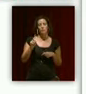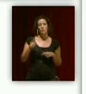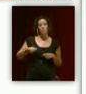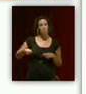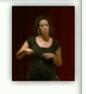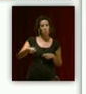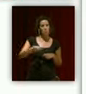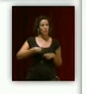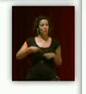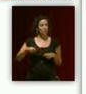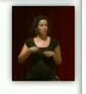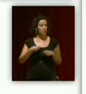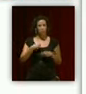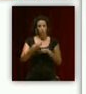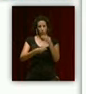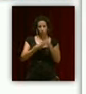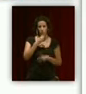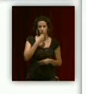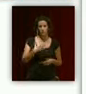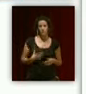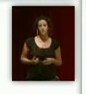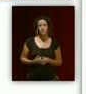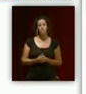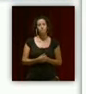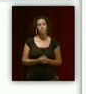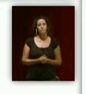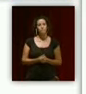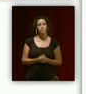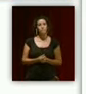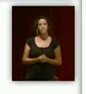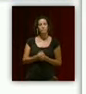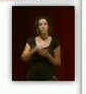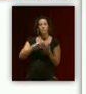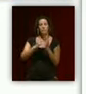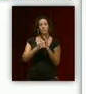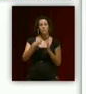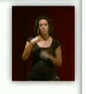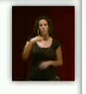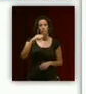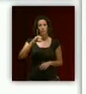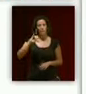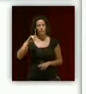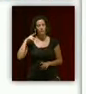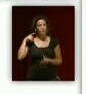here, to be quite portable and easy to use.